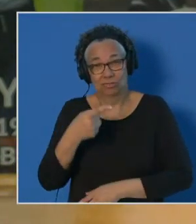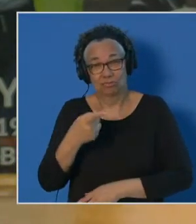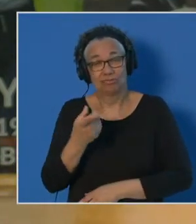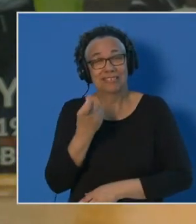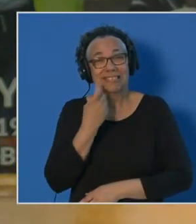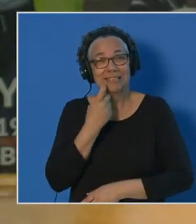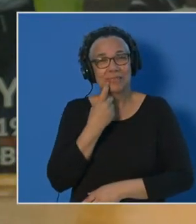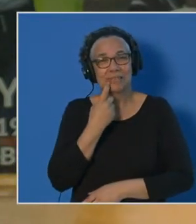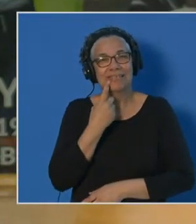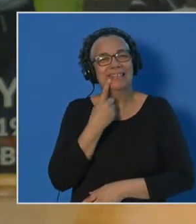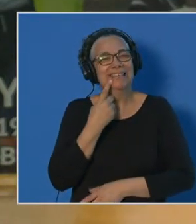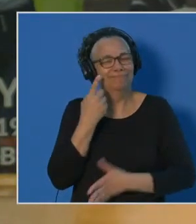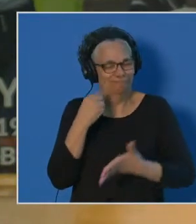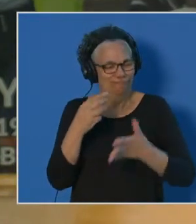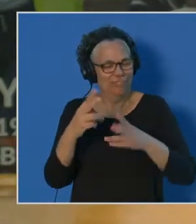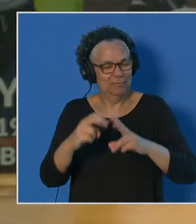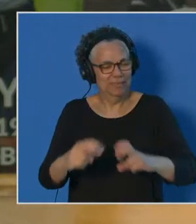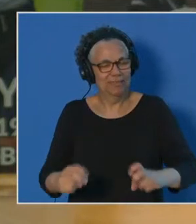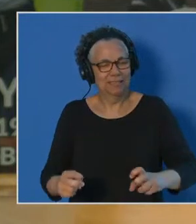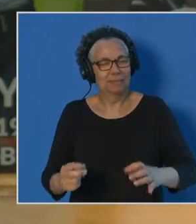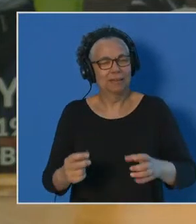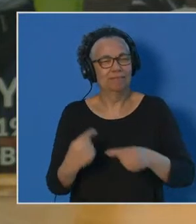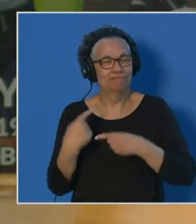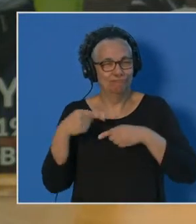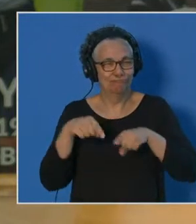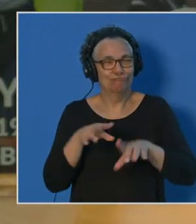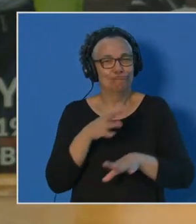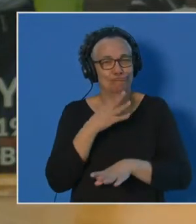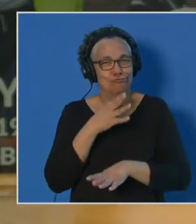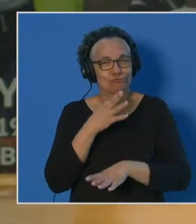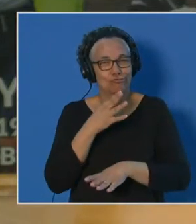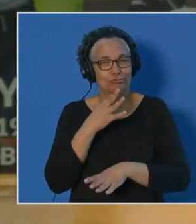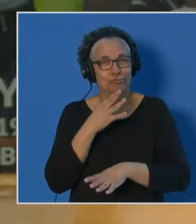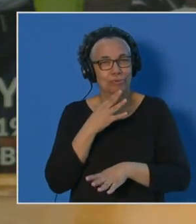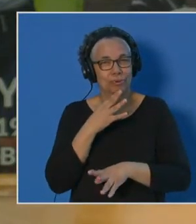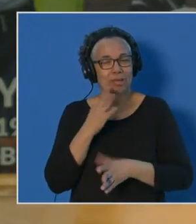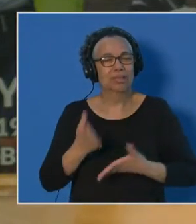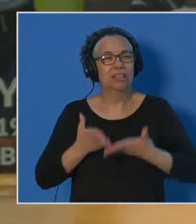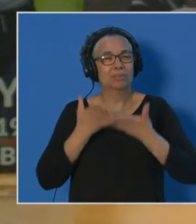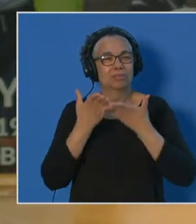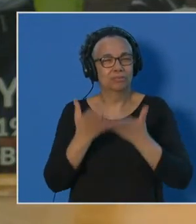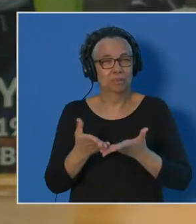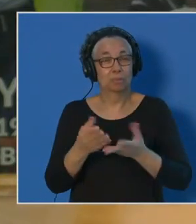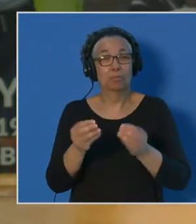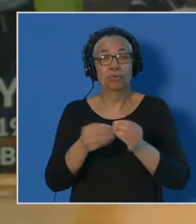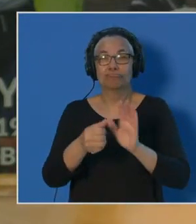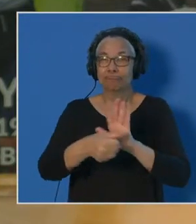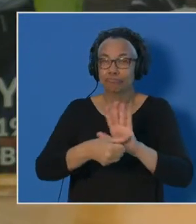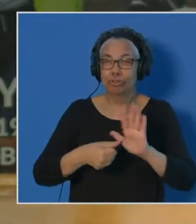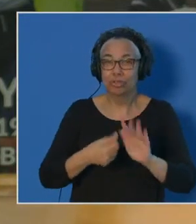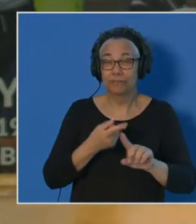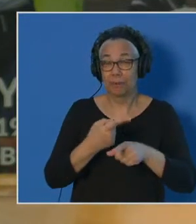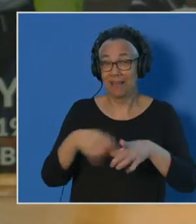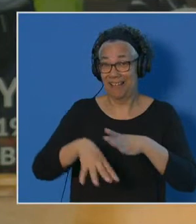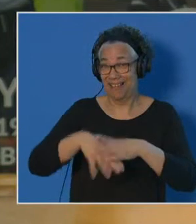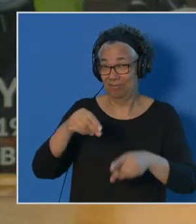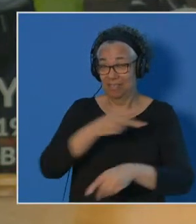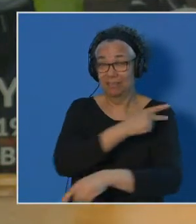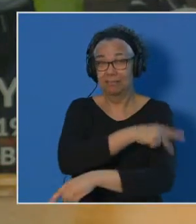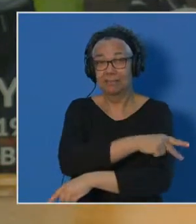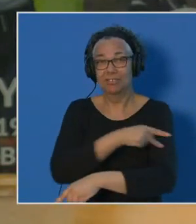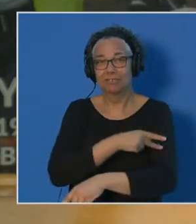looked at as we speak. So they will be offering more surgeries and procedures that both from an outpatient as well as